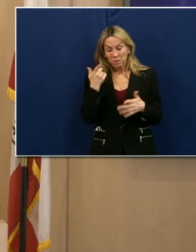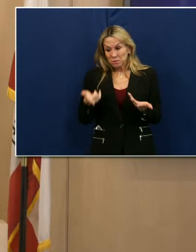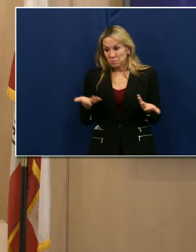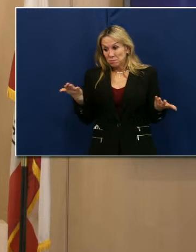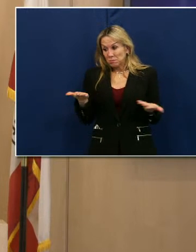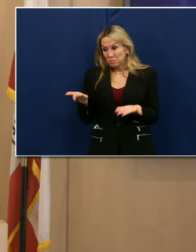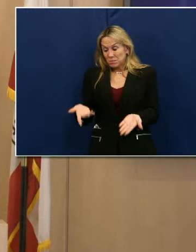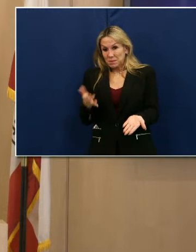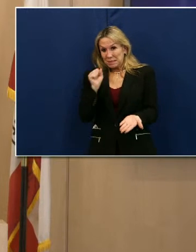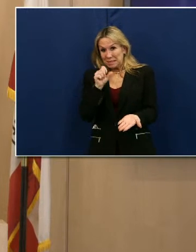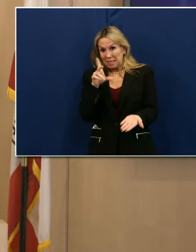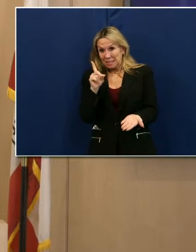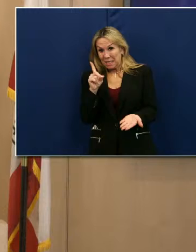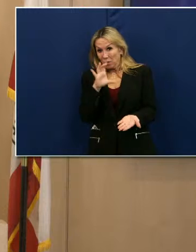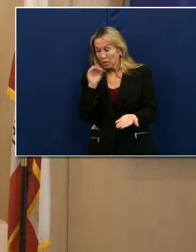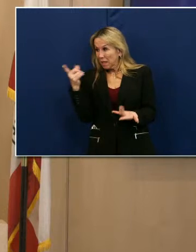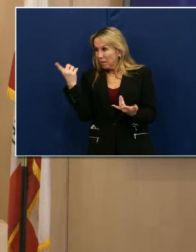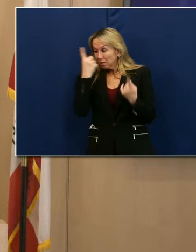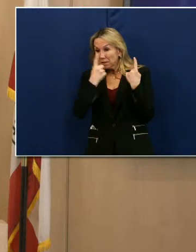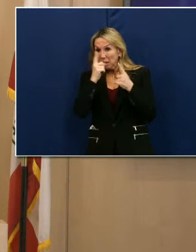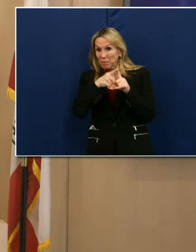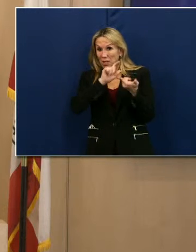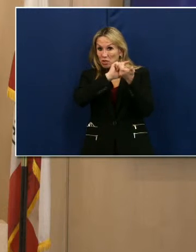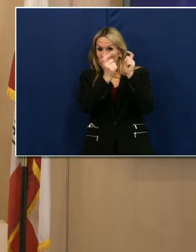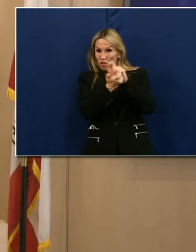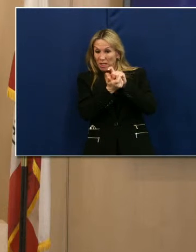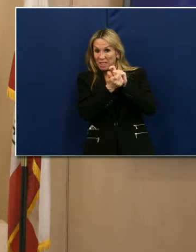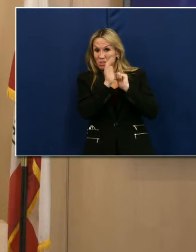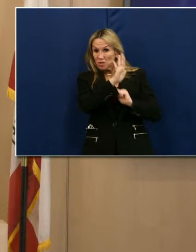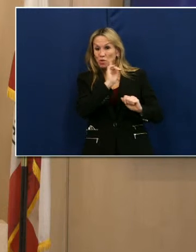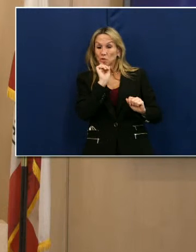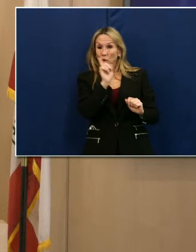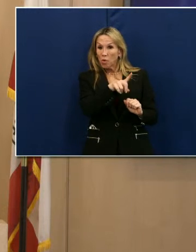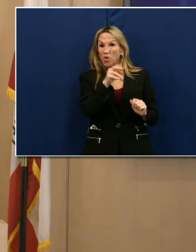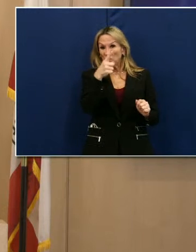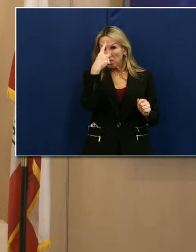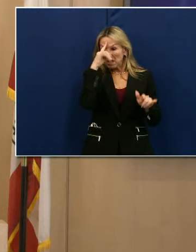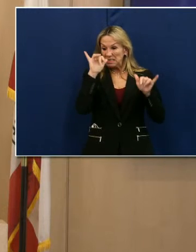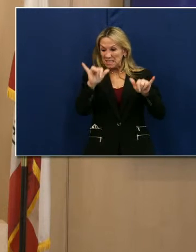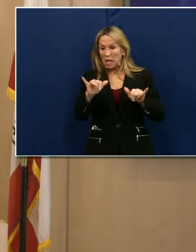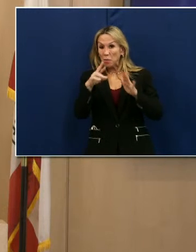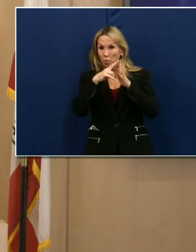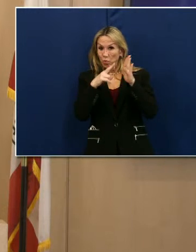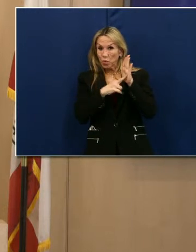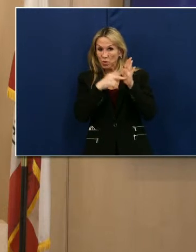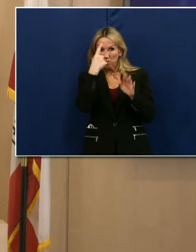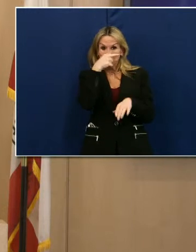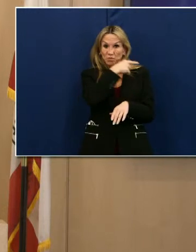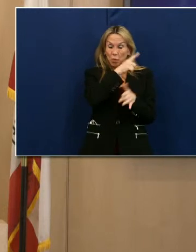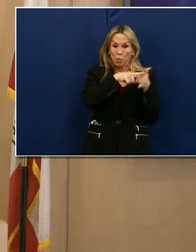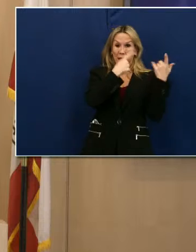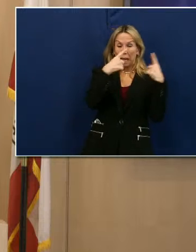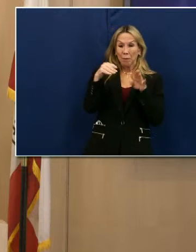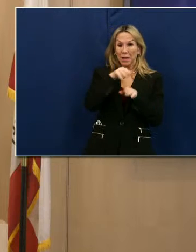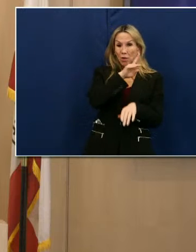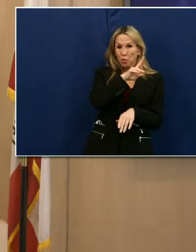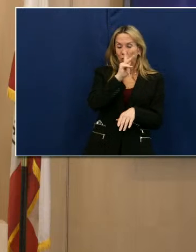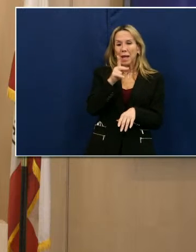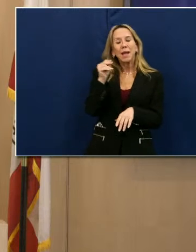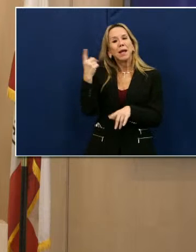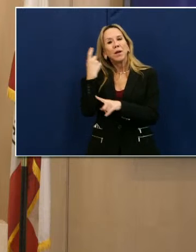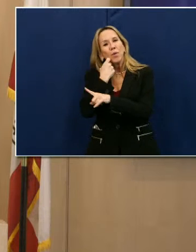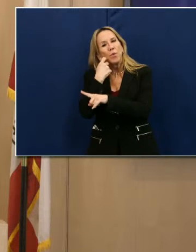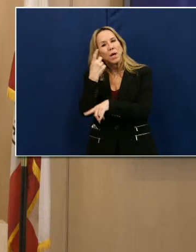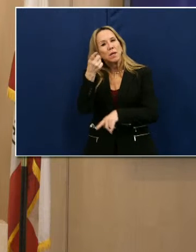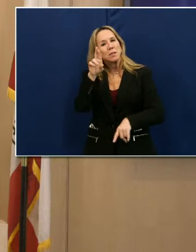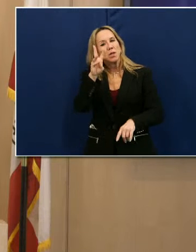officer's order, or do you believe the current rules would suffice? Also on the vaccine side, Dr. Wooten has previously explained that someone